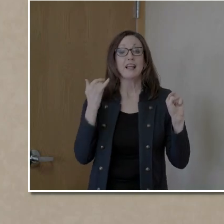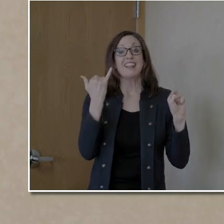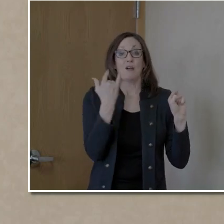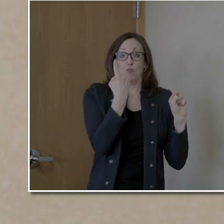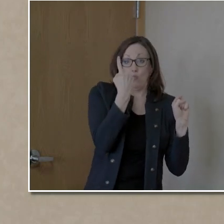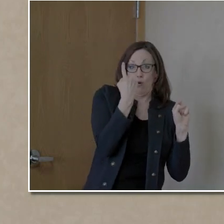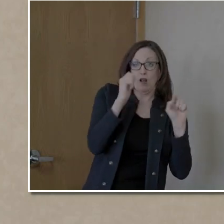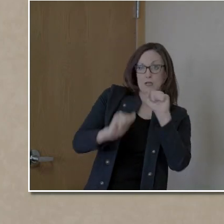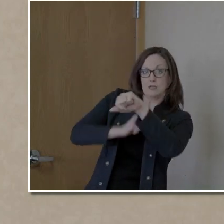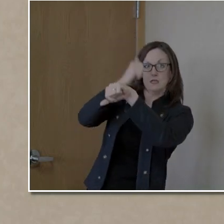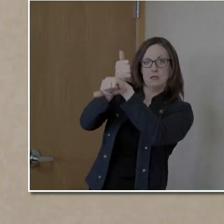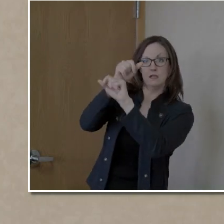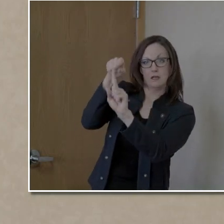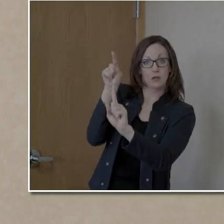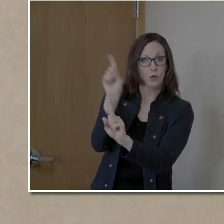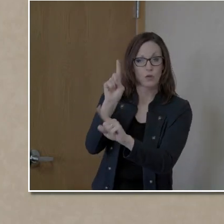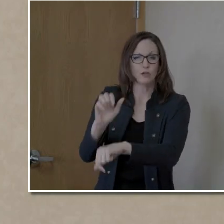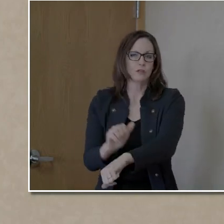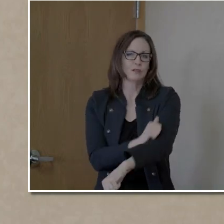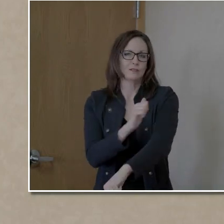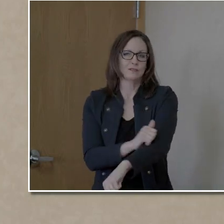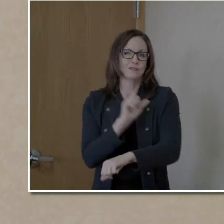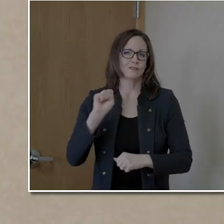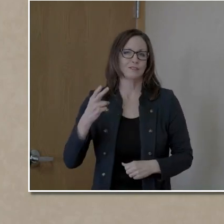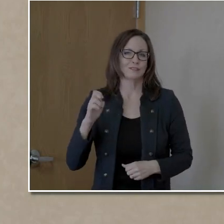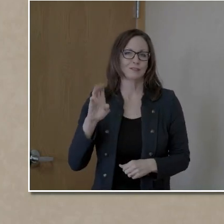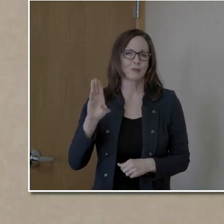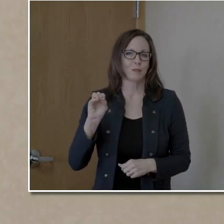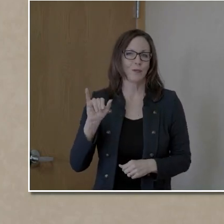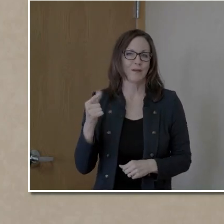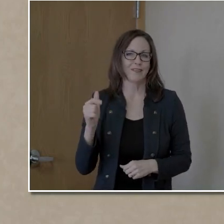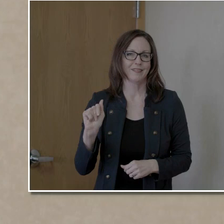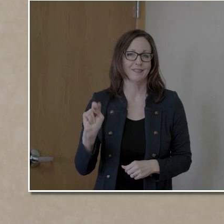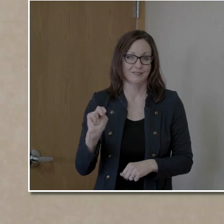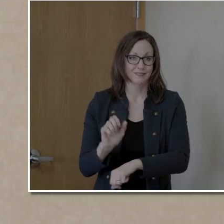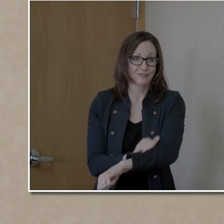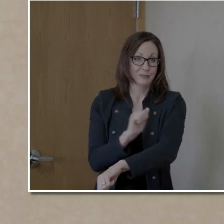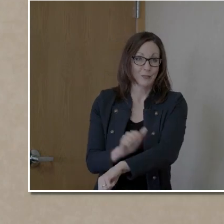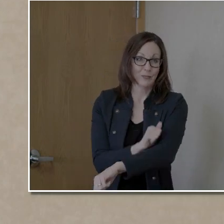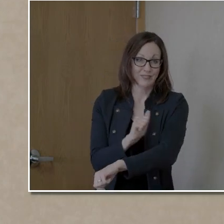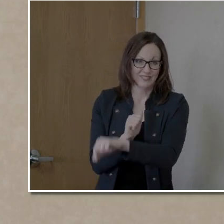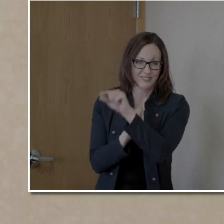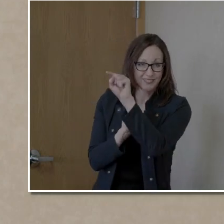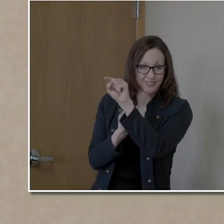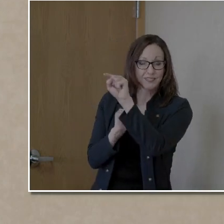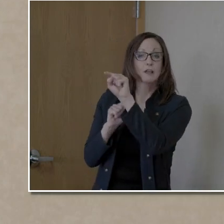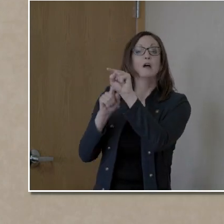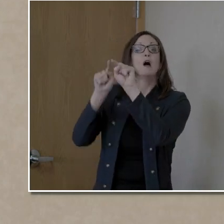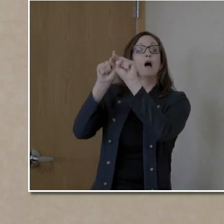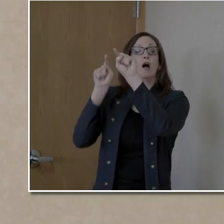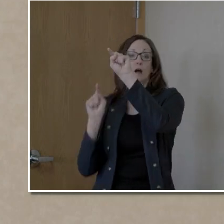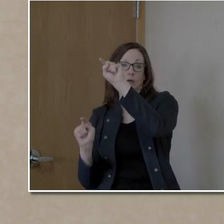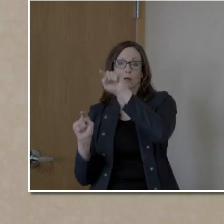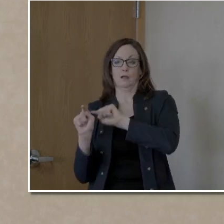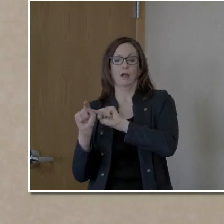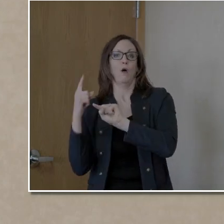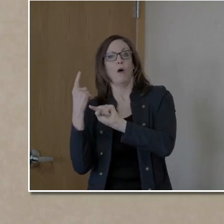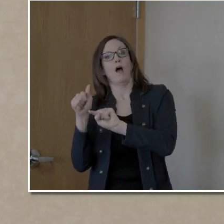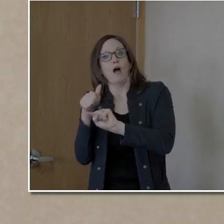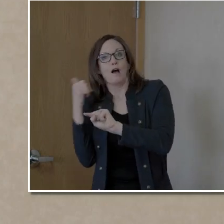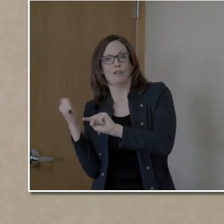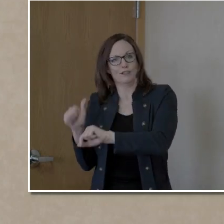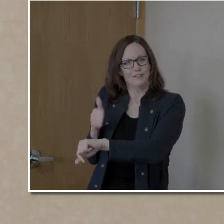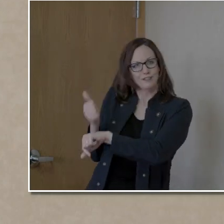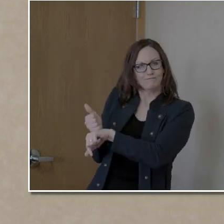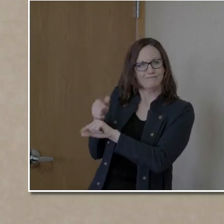and inmates. We deployed 2 more mobile testing sites this week in the city of Milwaukee and are bringing 8 additional teams